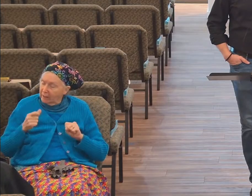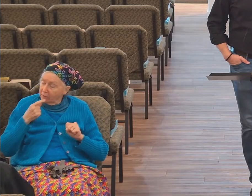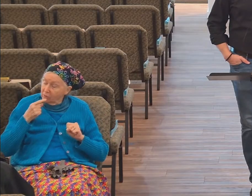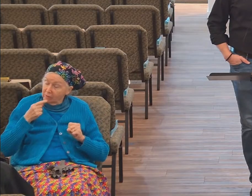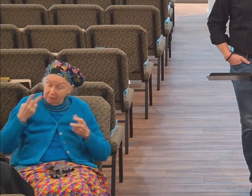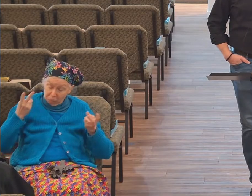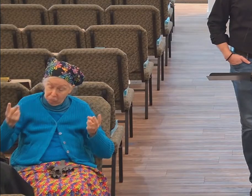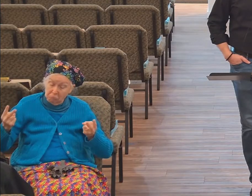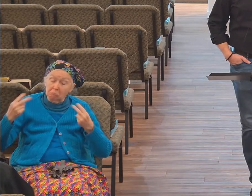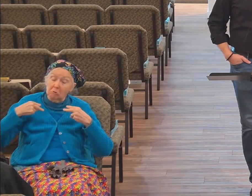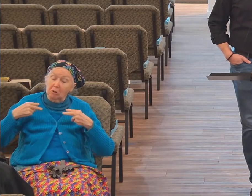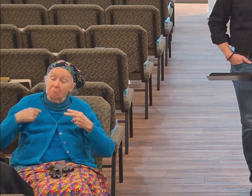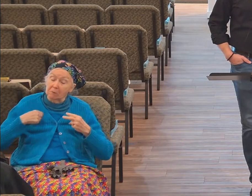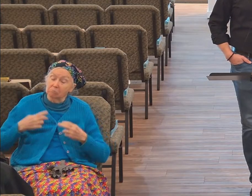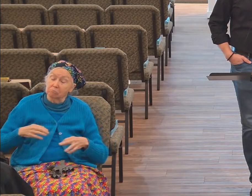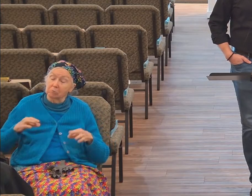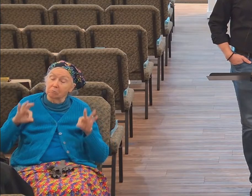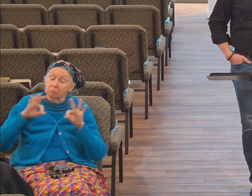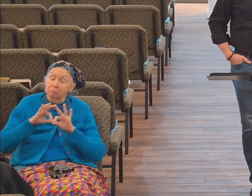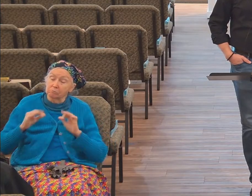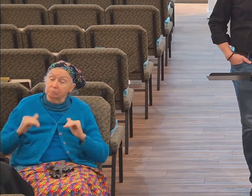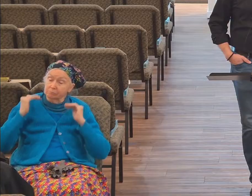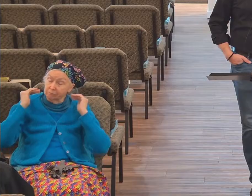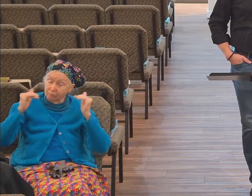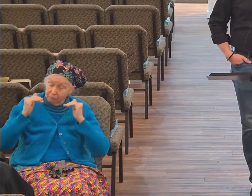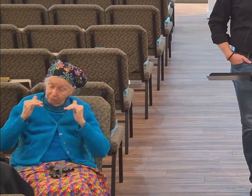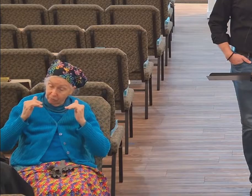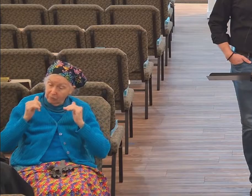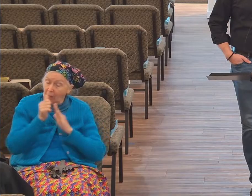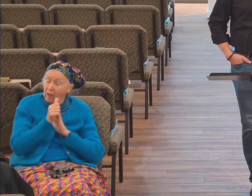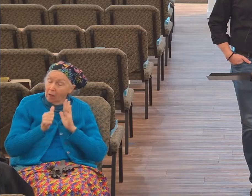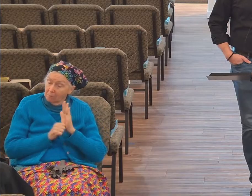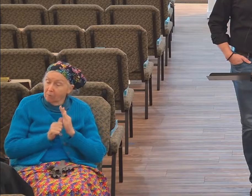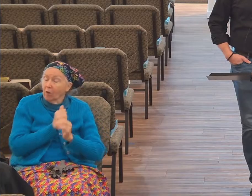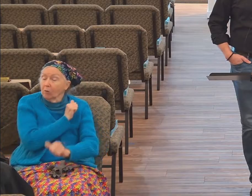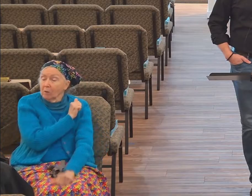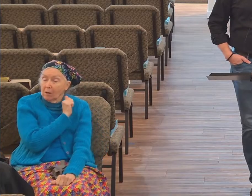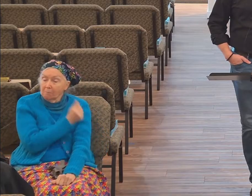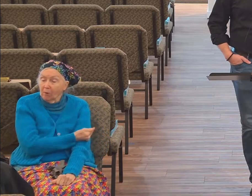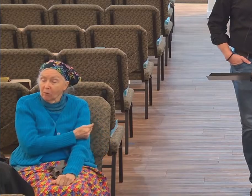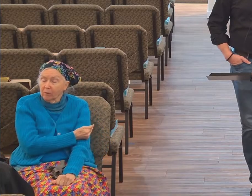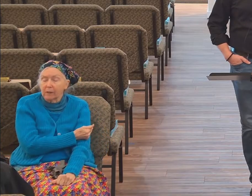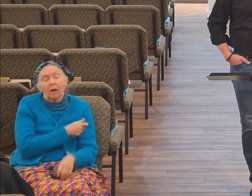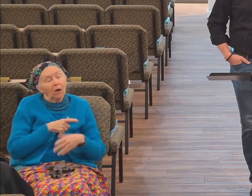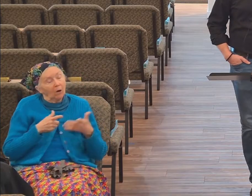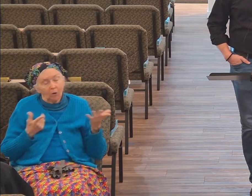He has apostolic authority, right? What's he saying?